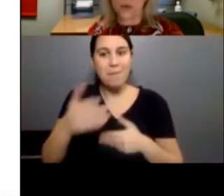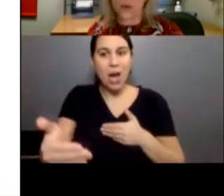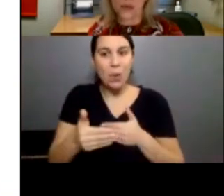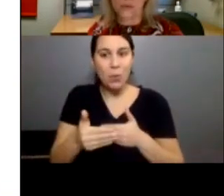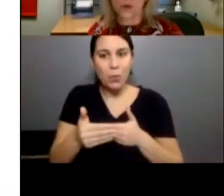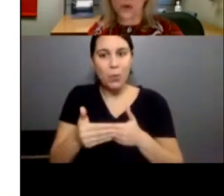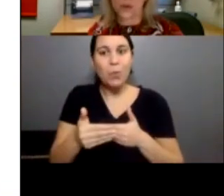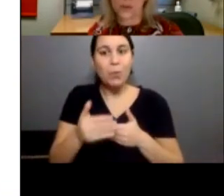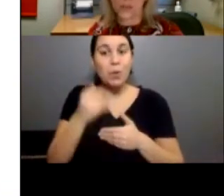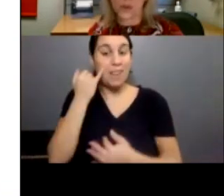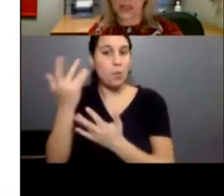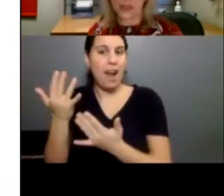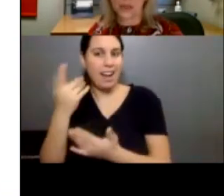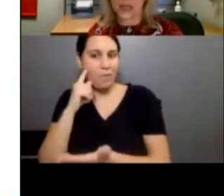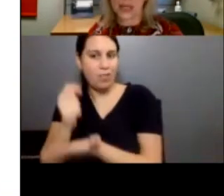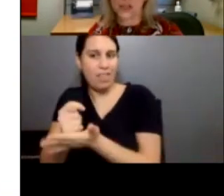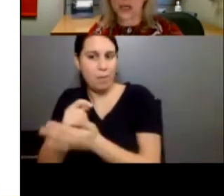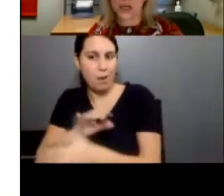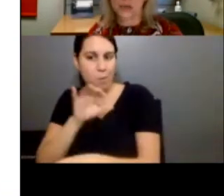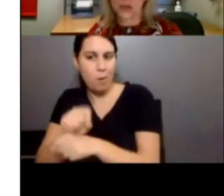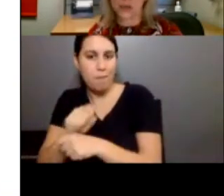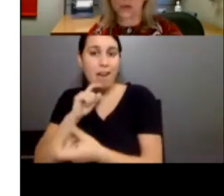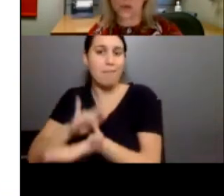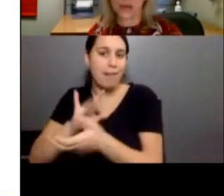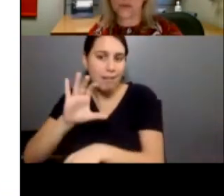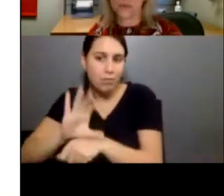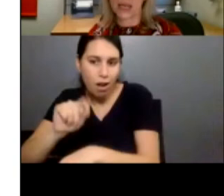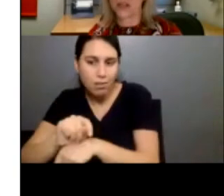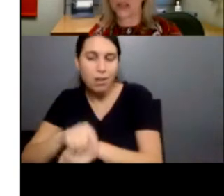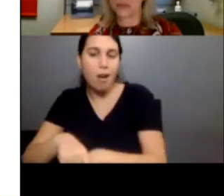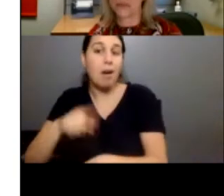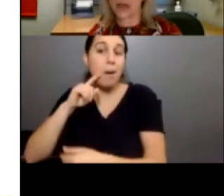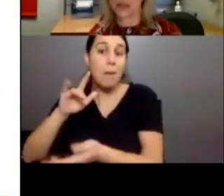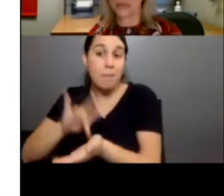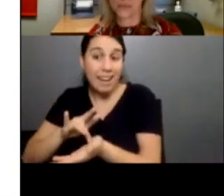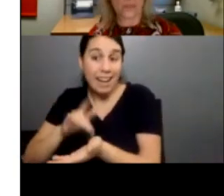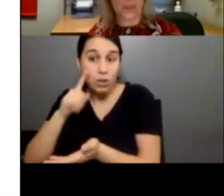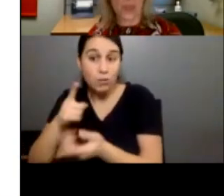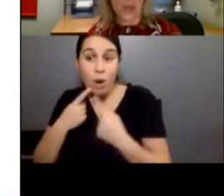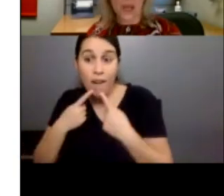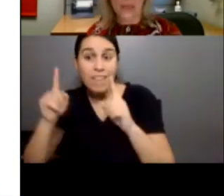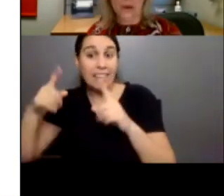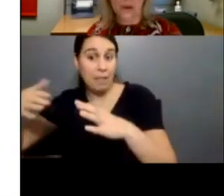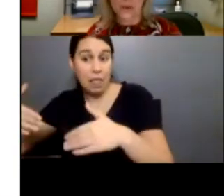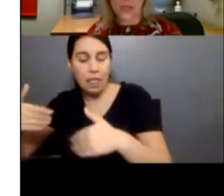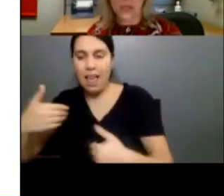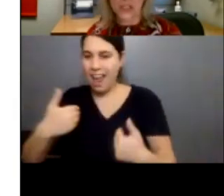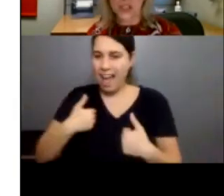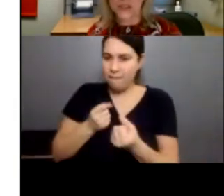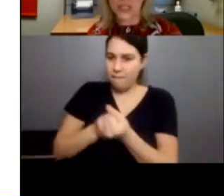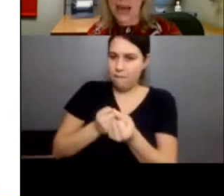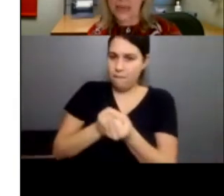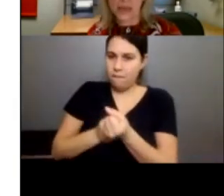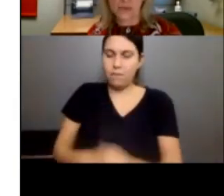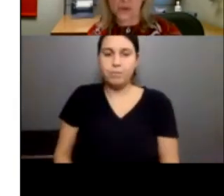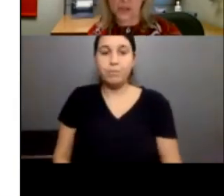while awaiting a formal therapy appointment, a medication consult, or waiting for medication to be effective. There are 3